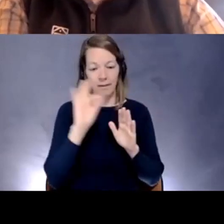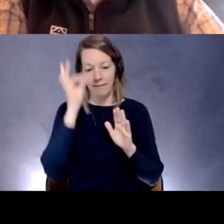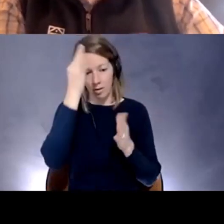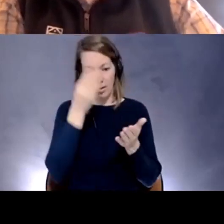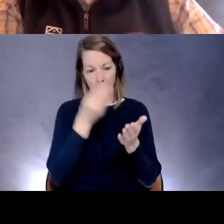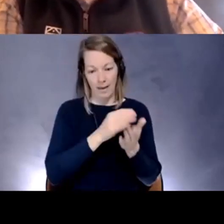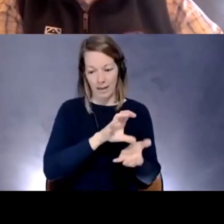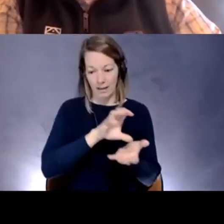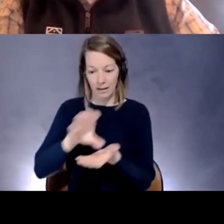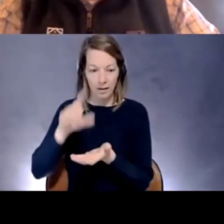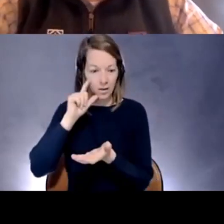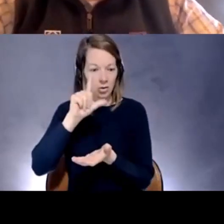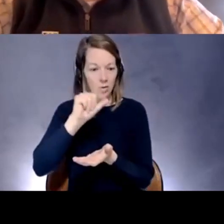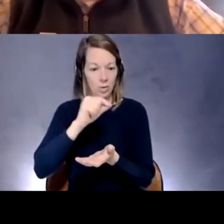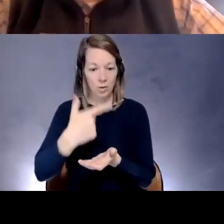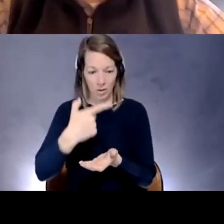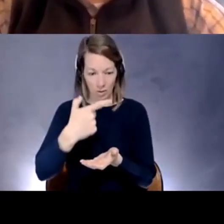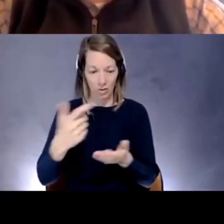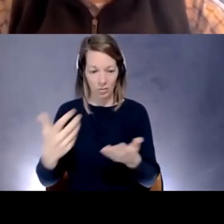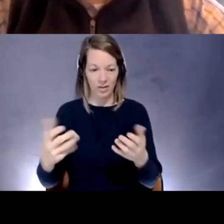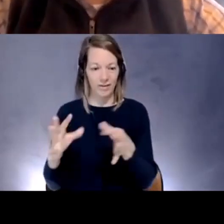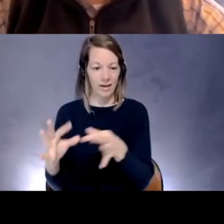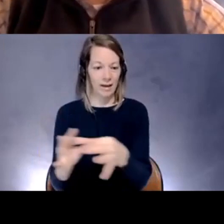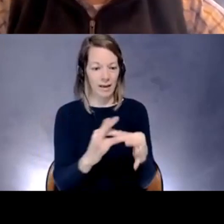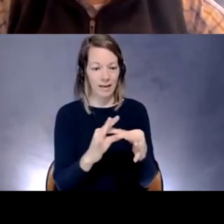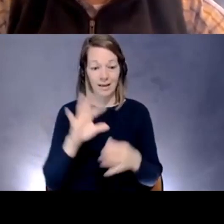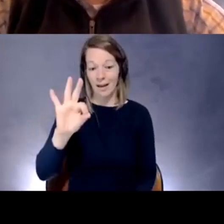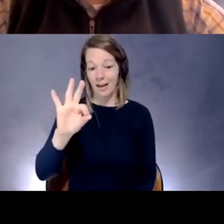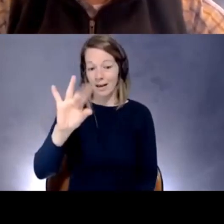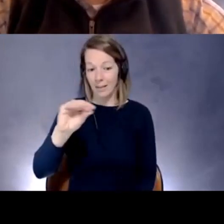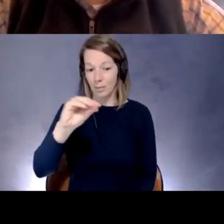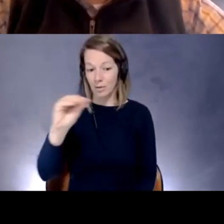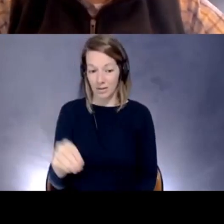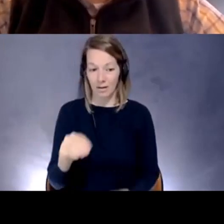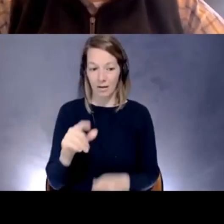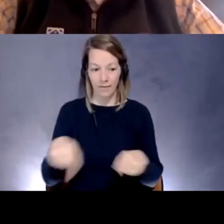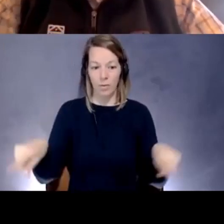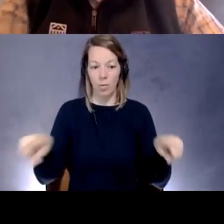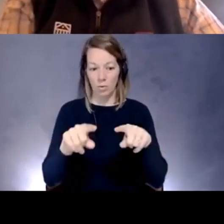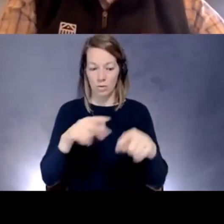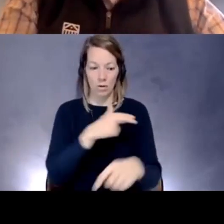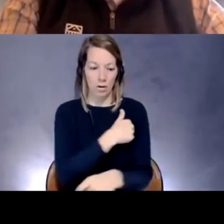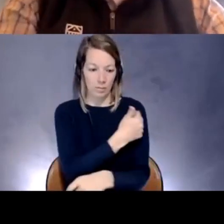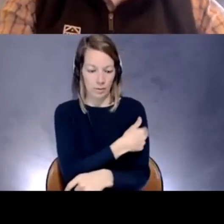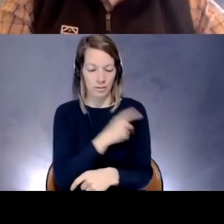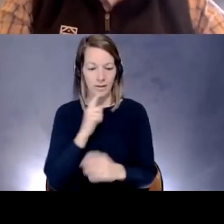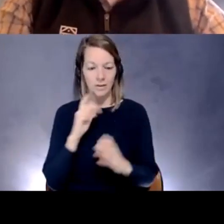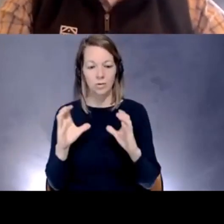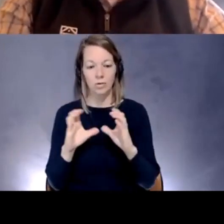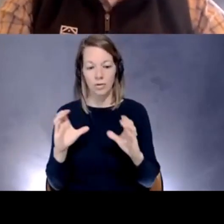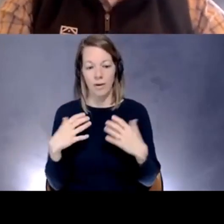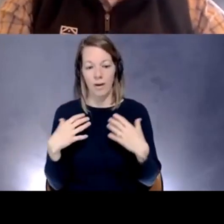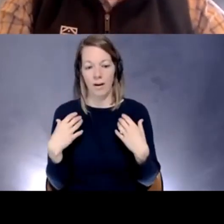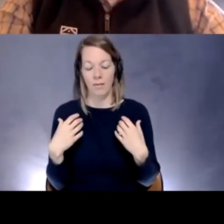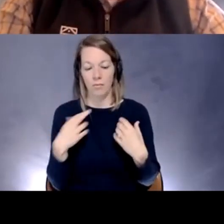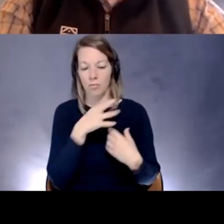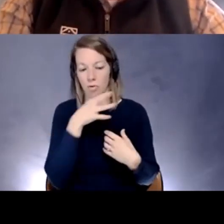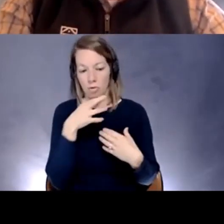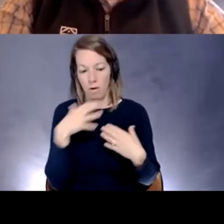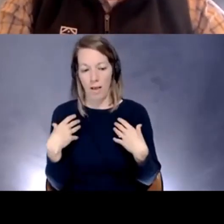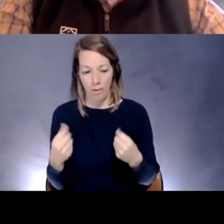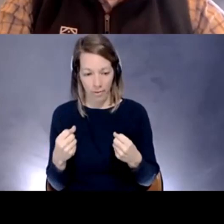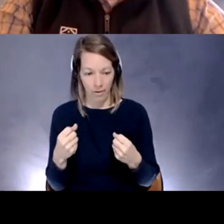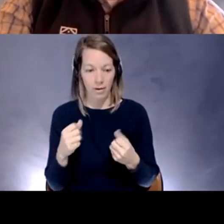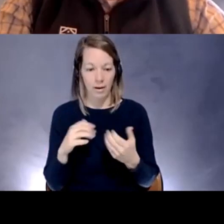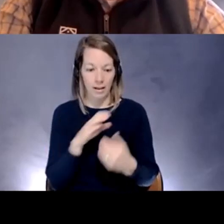in 2021, we've connected 98% of critical access hospitals and certified rural health clinics to the HIE